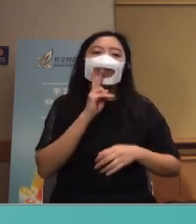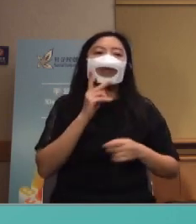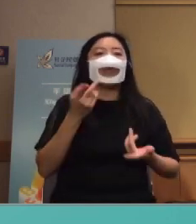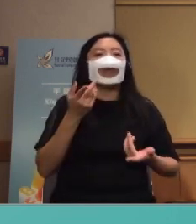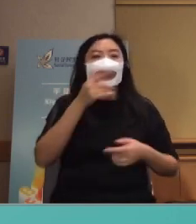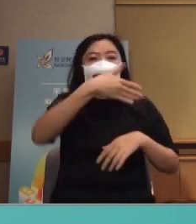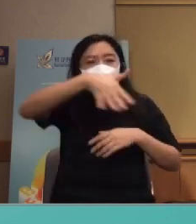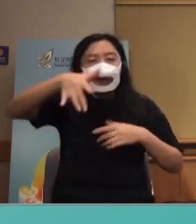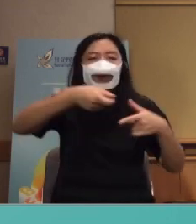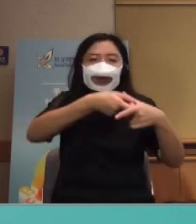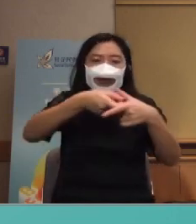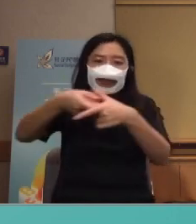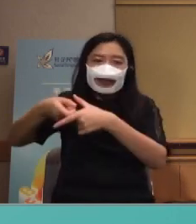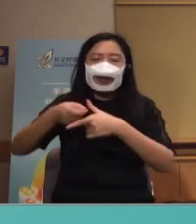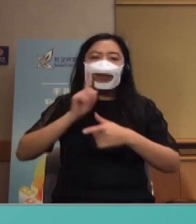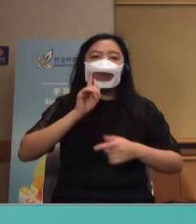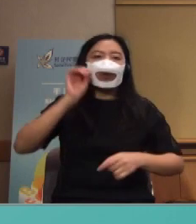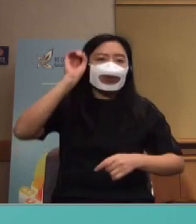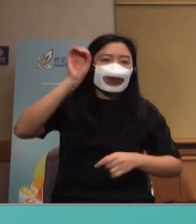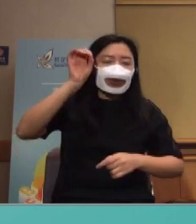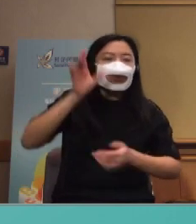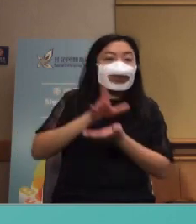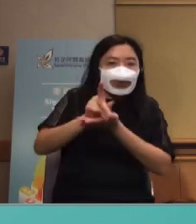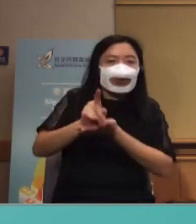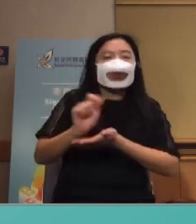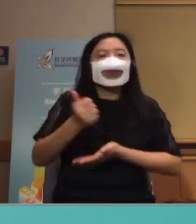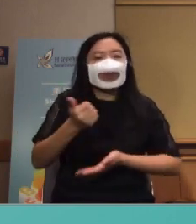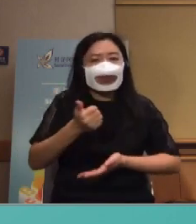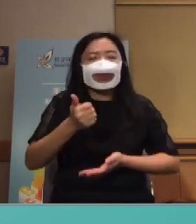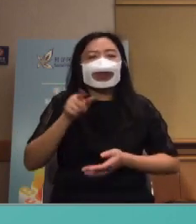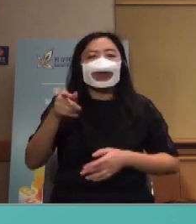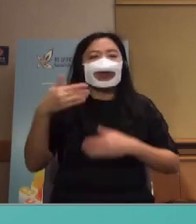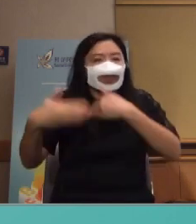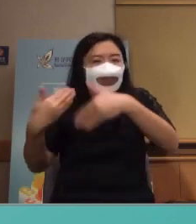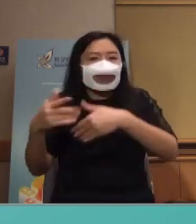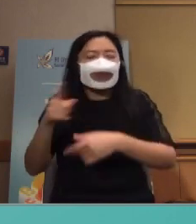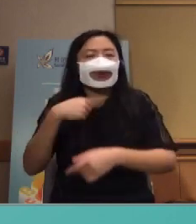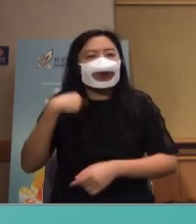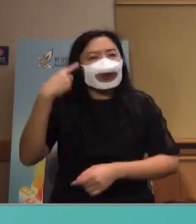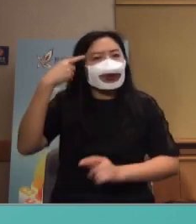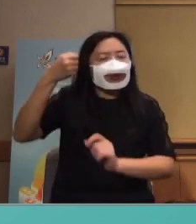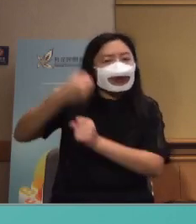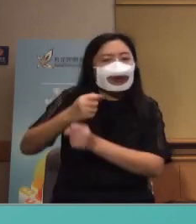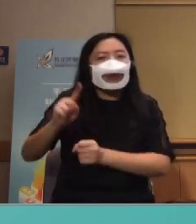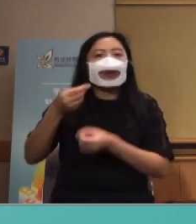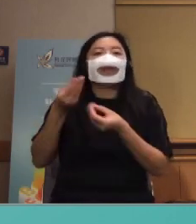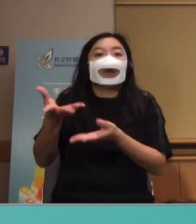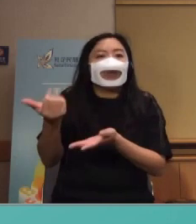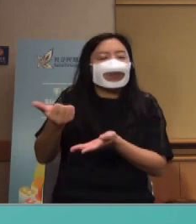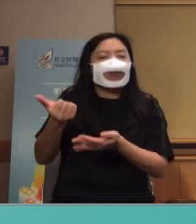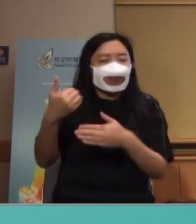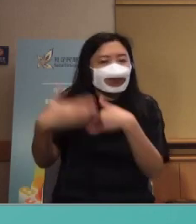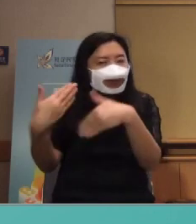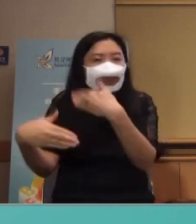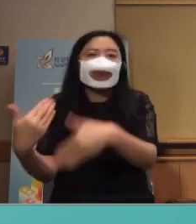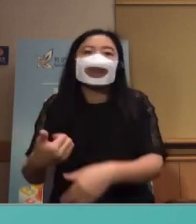thing that we think is like, okay, NFTs was interesting, right? Ethereum pre-merge, you look at a really popular chain, all the trading that was